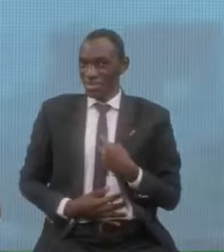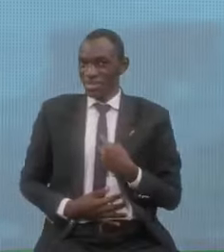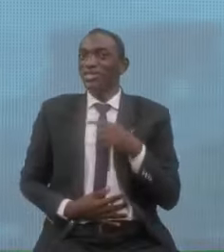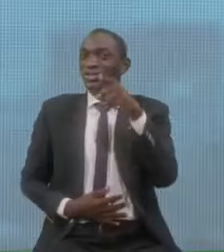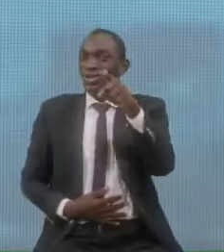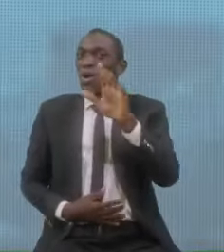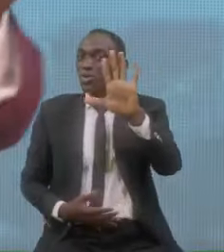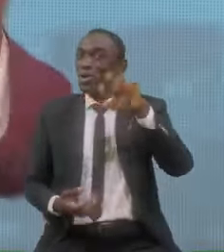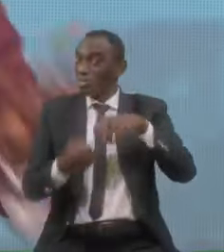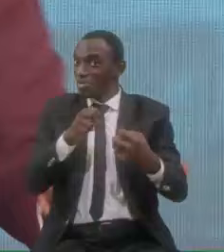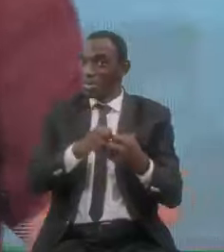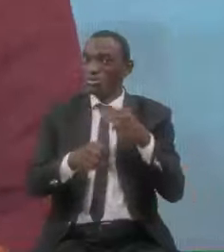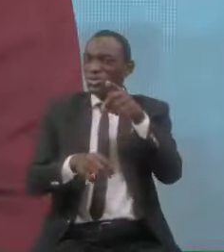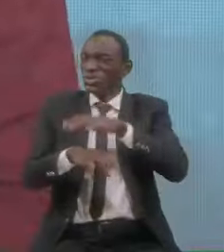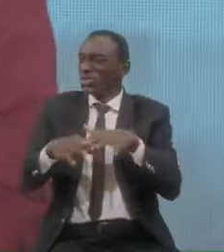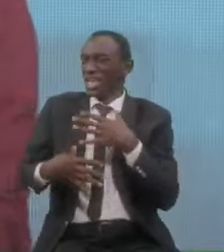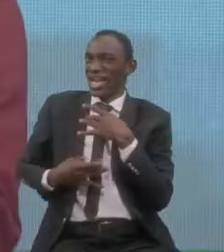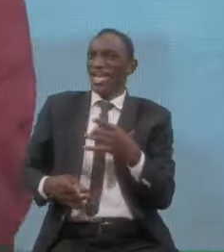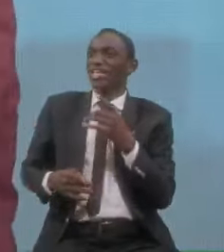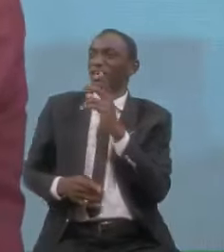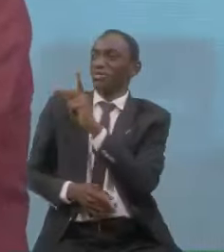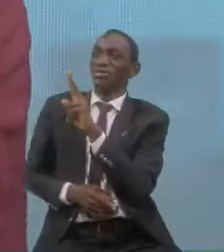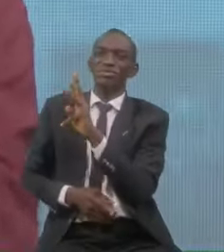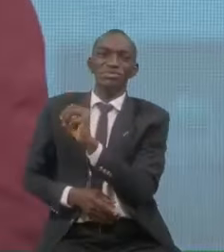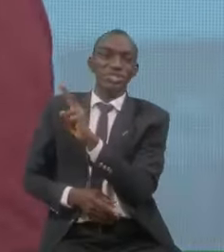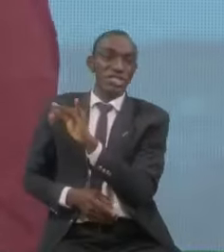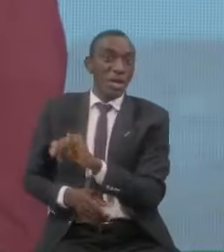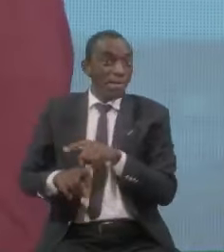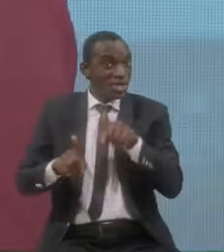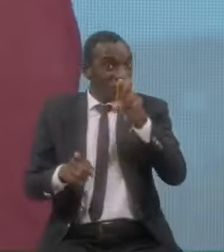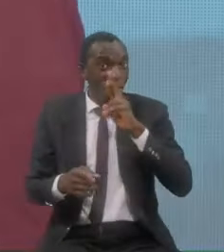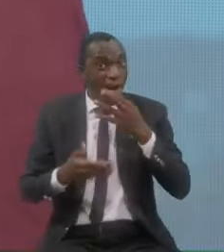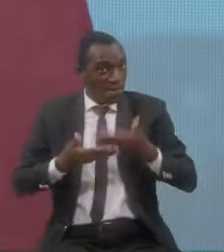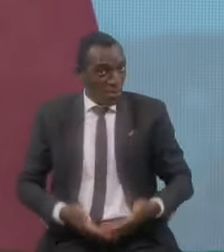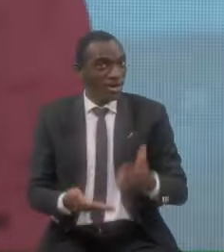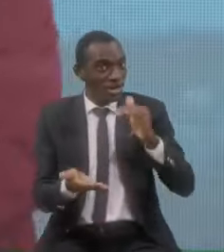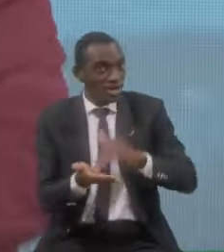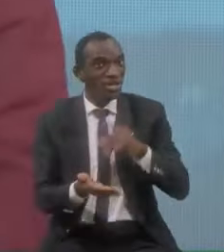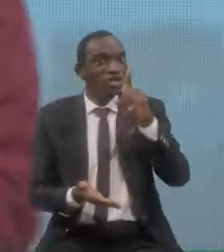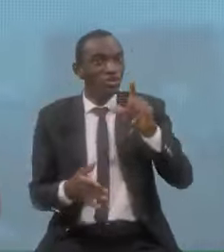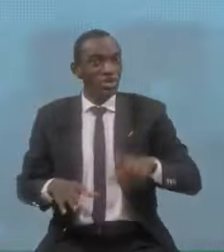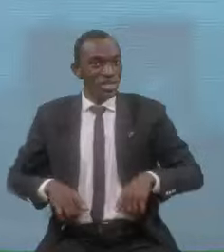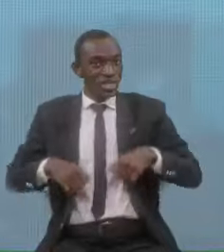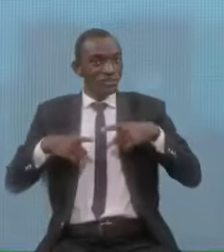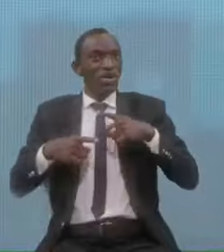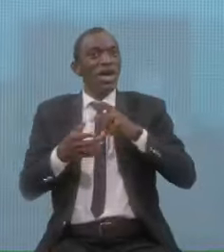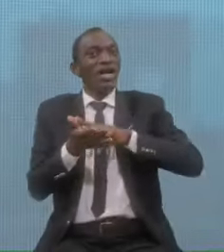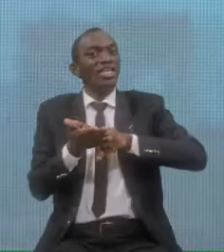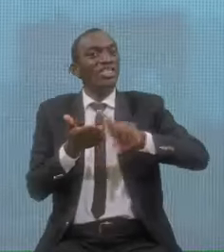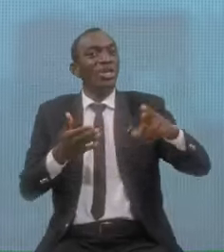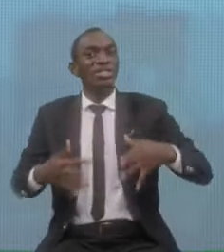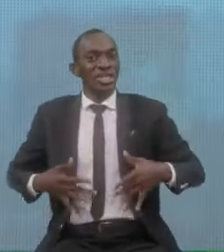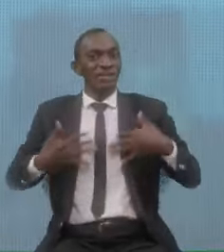me, but you are born again, but you live a righteous life, only you don't like